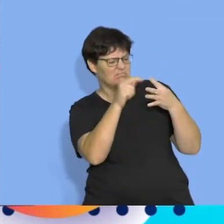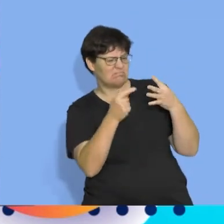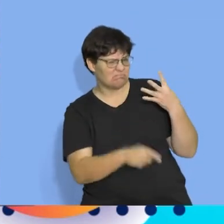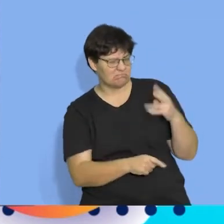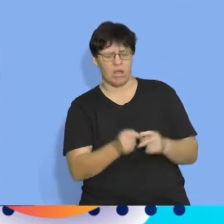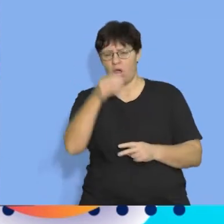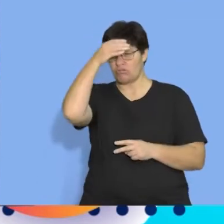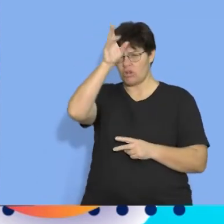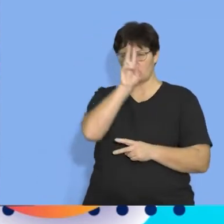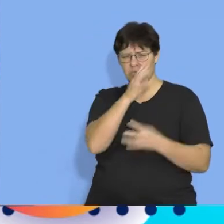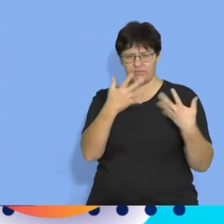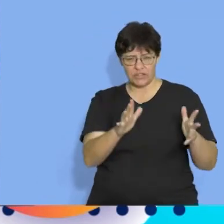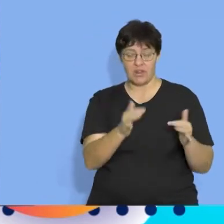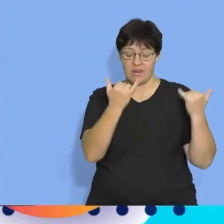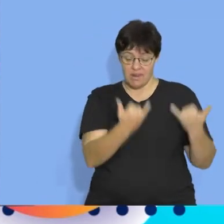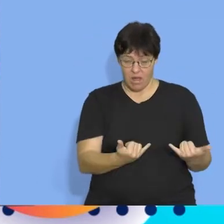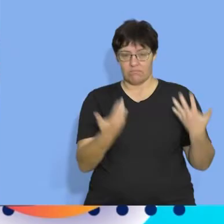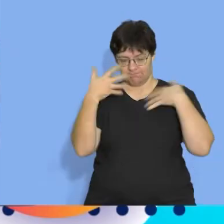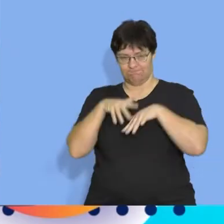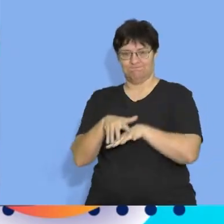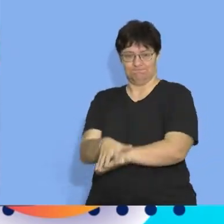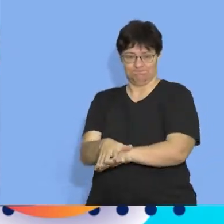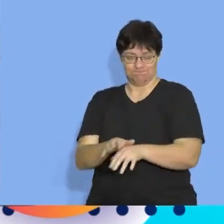concepts, now we need to put it in practice, okay?